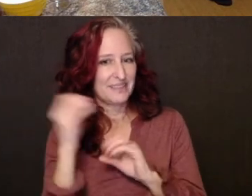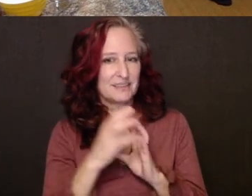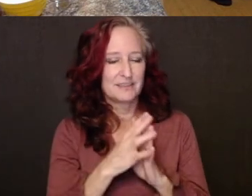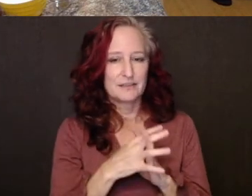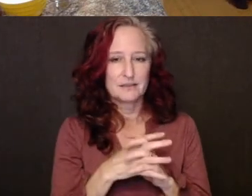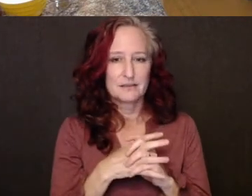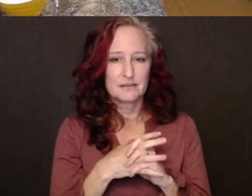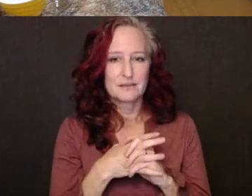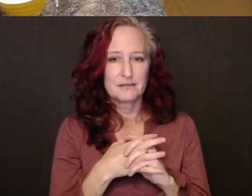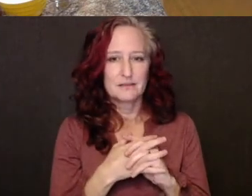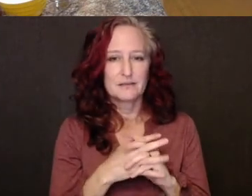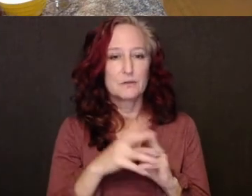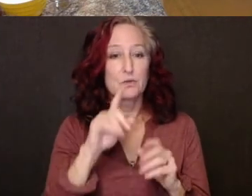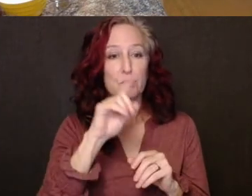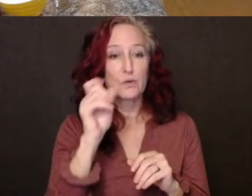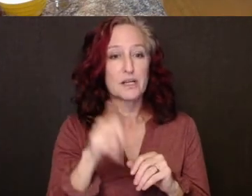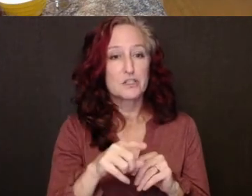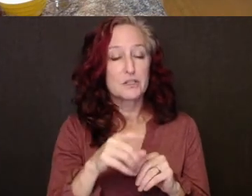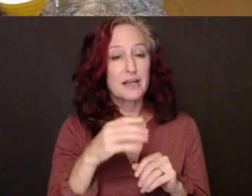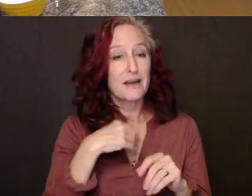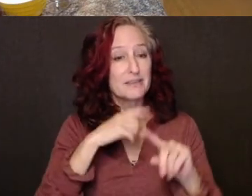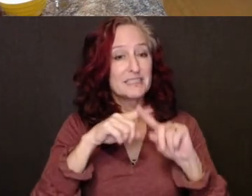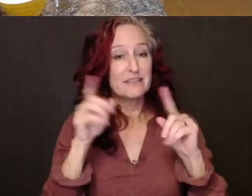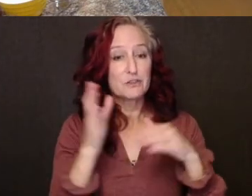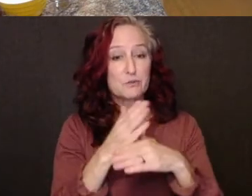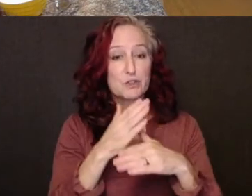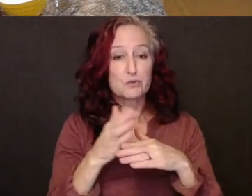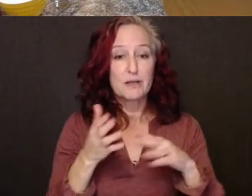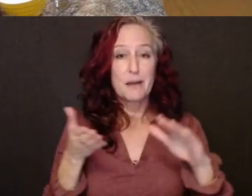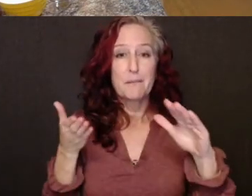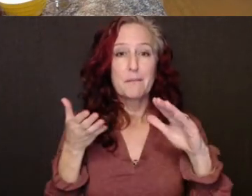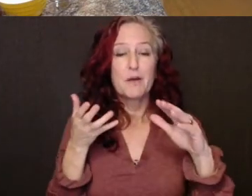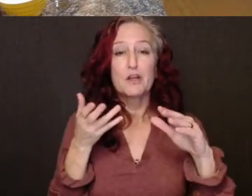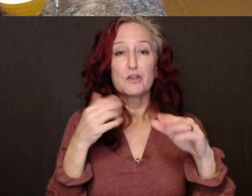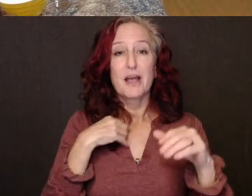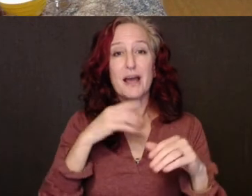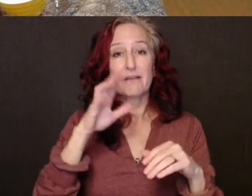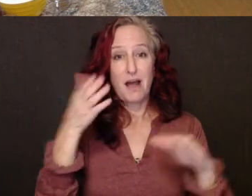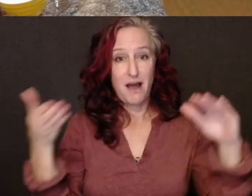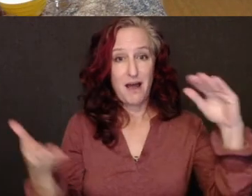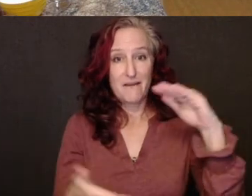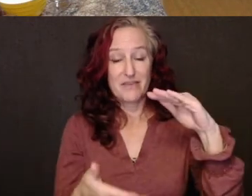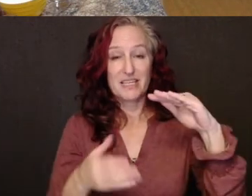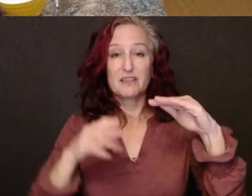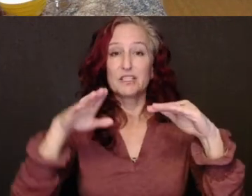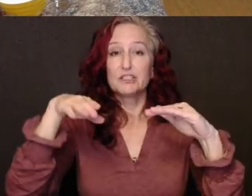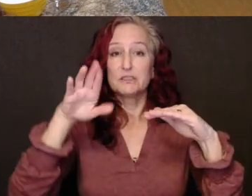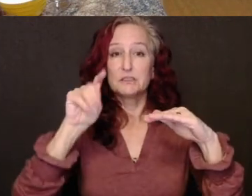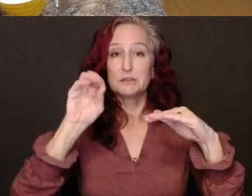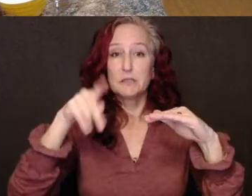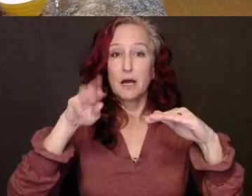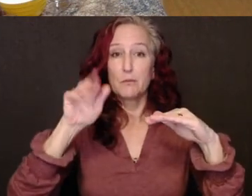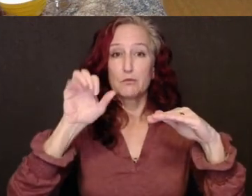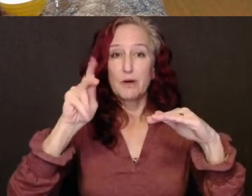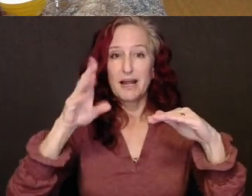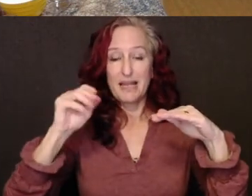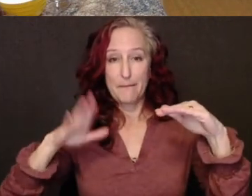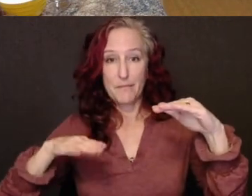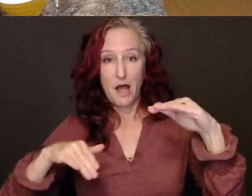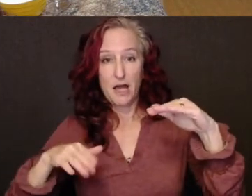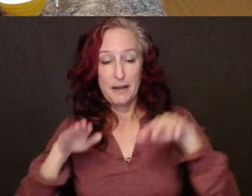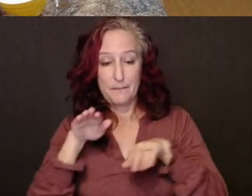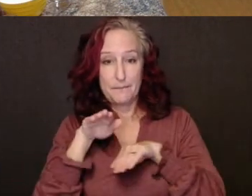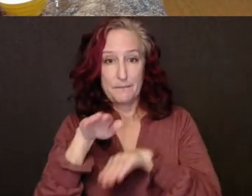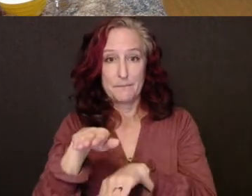All right. So Steph, I have to run to my next closing, but there's one more question here that I'll tee up to